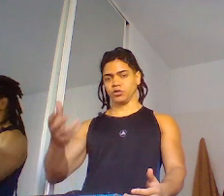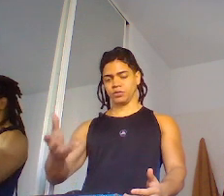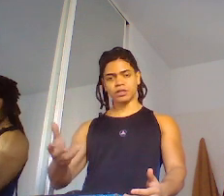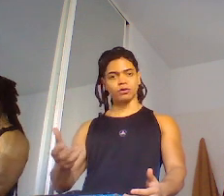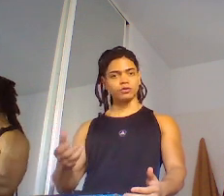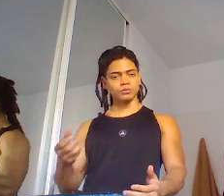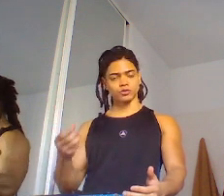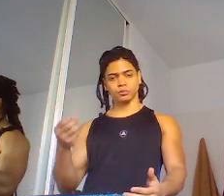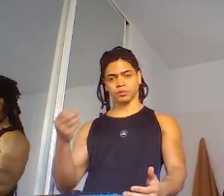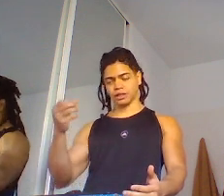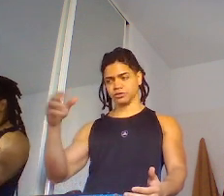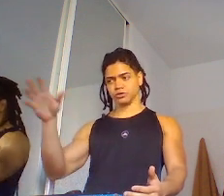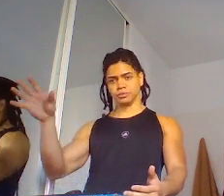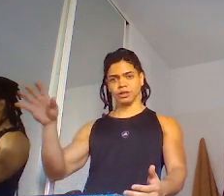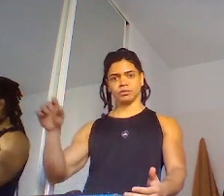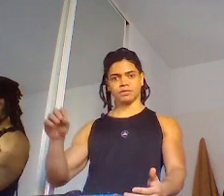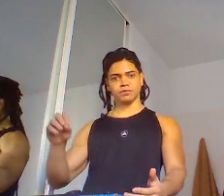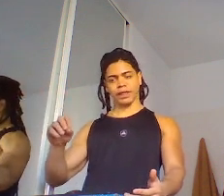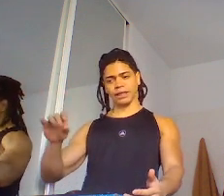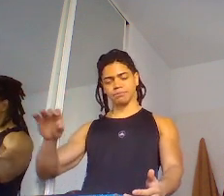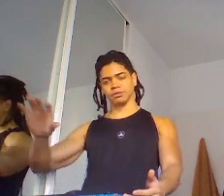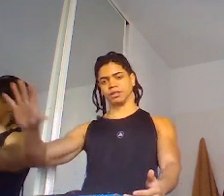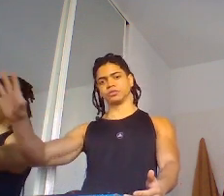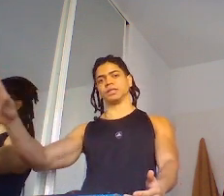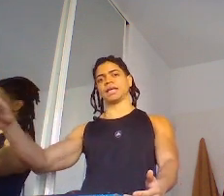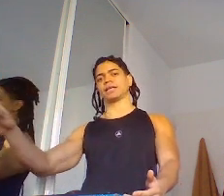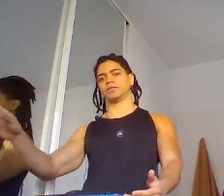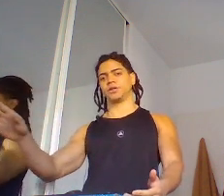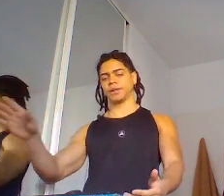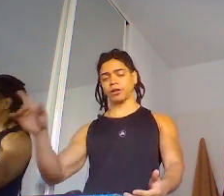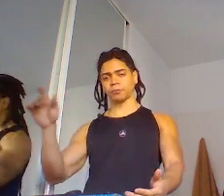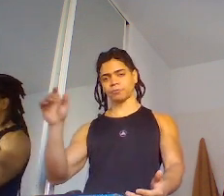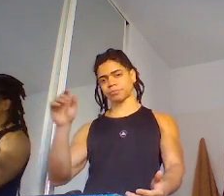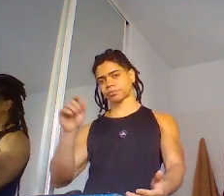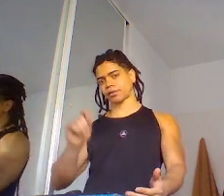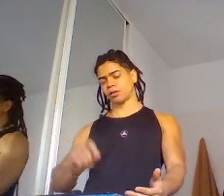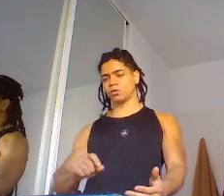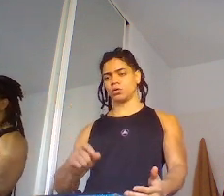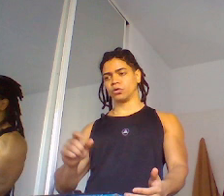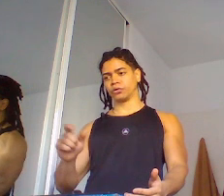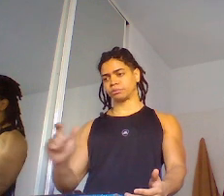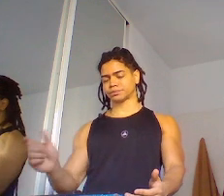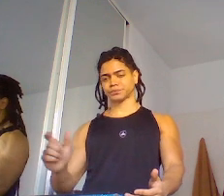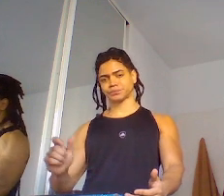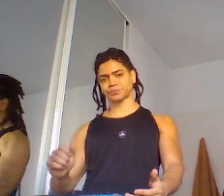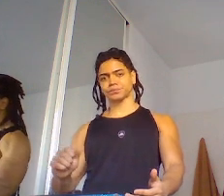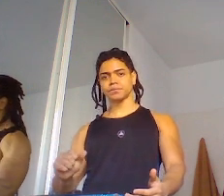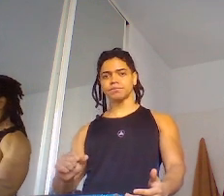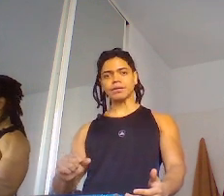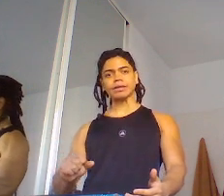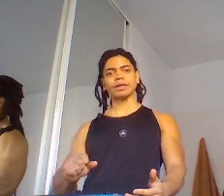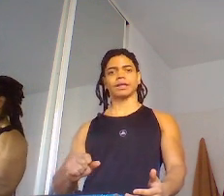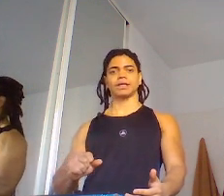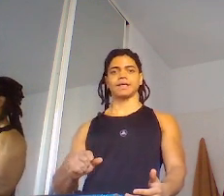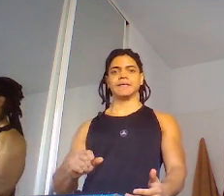home, your vehicle, to protect those belonging for any potential accident or